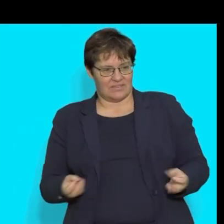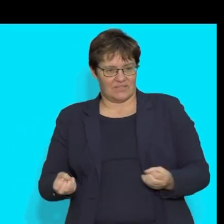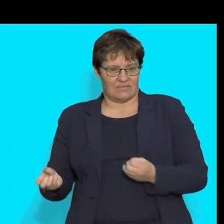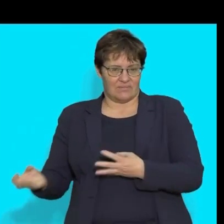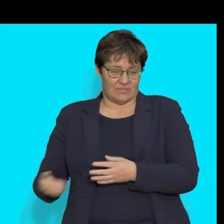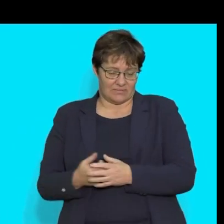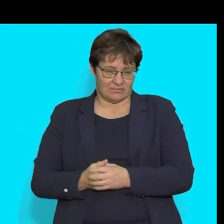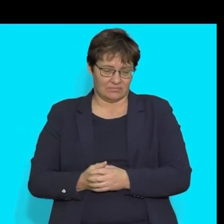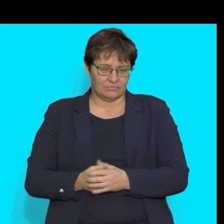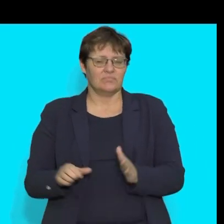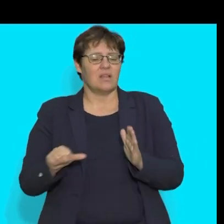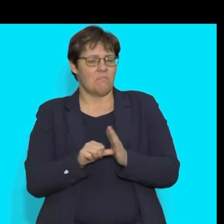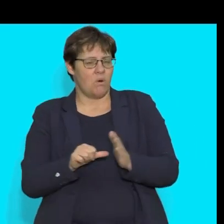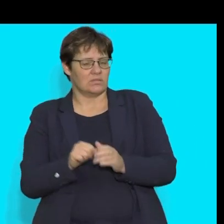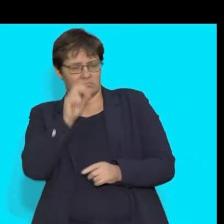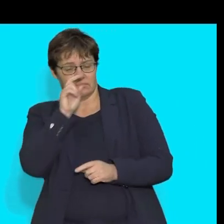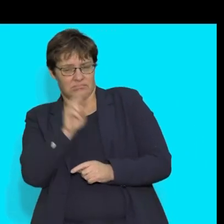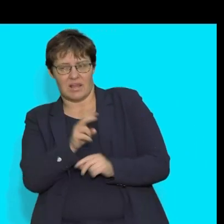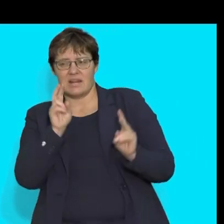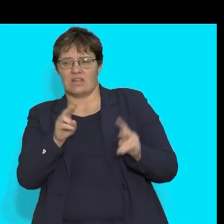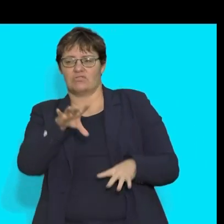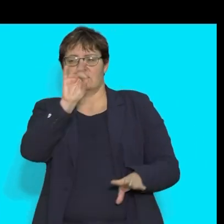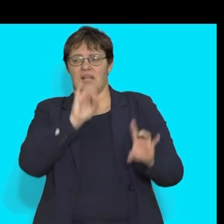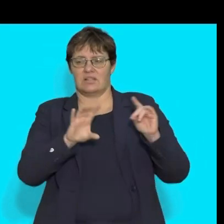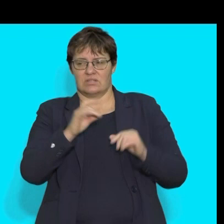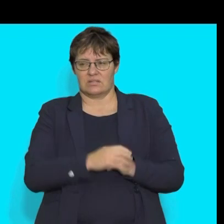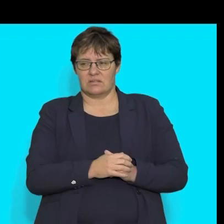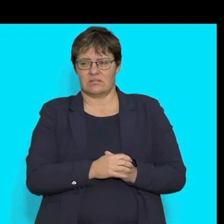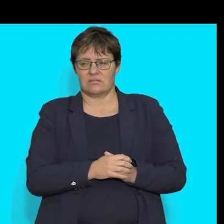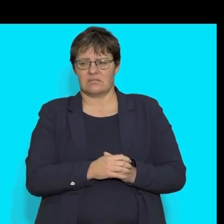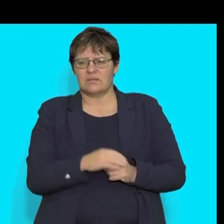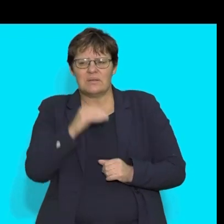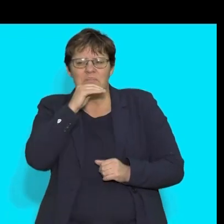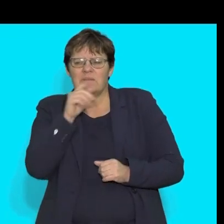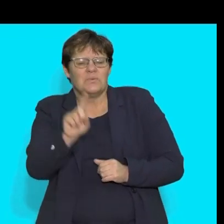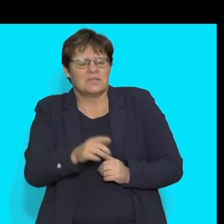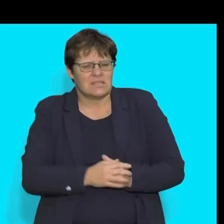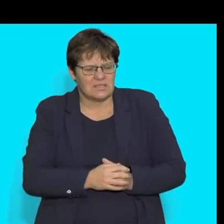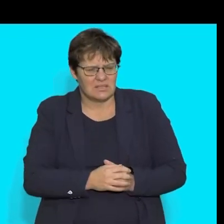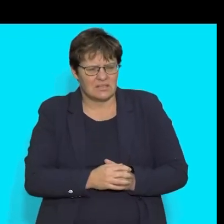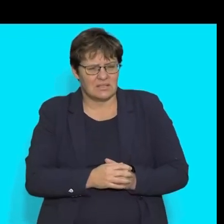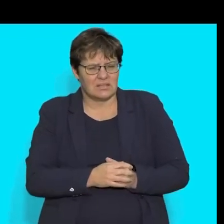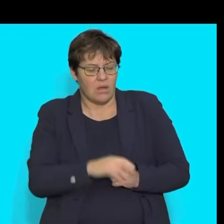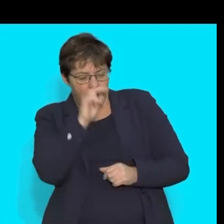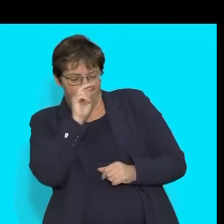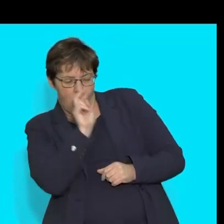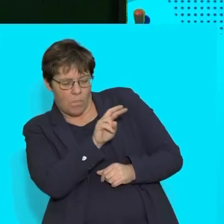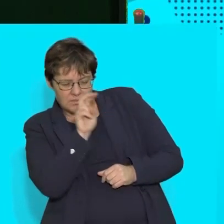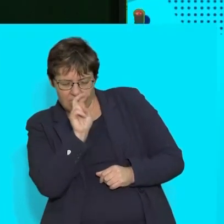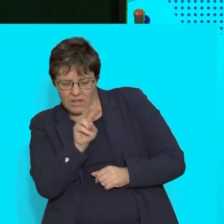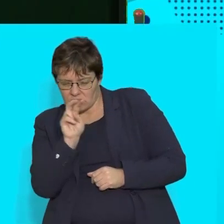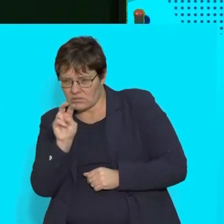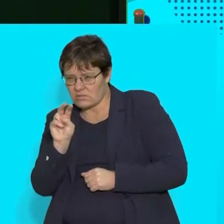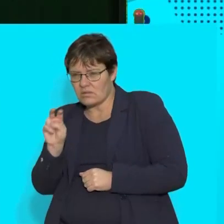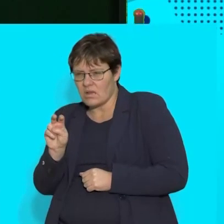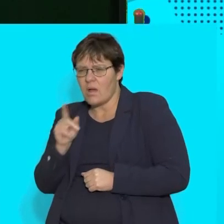generation. And so that's the key observations around natural selection. What does this mean? So when we take those key observations, what